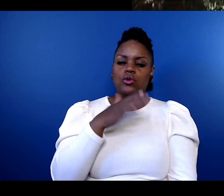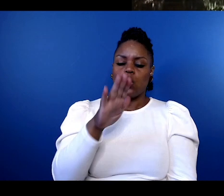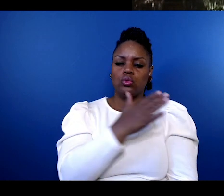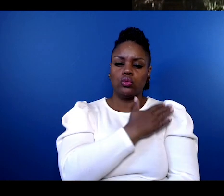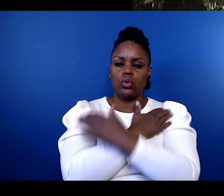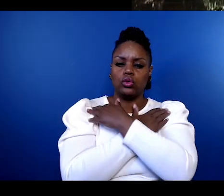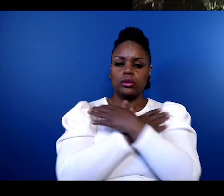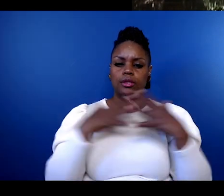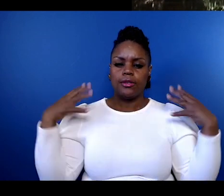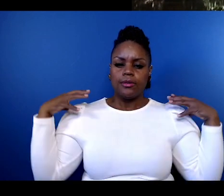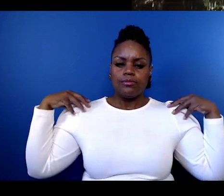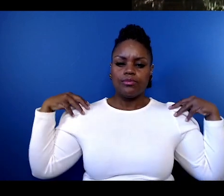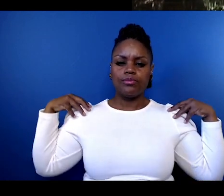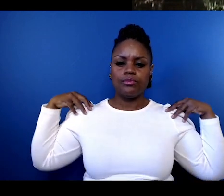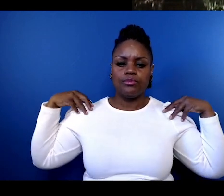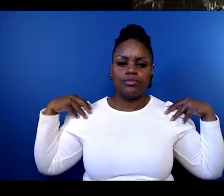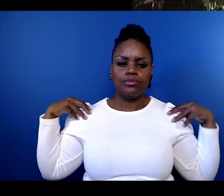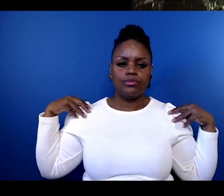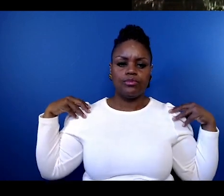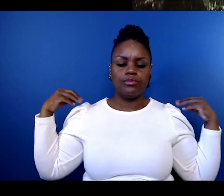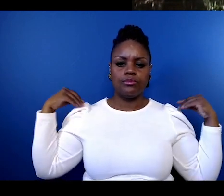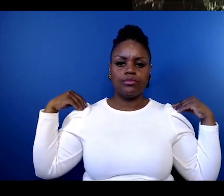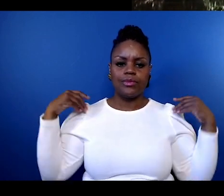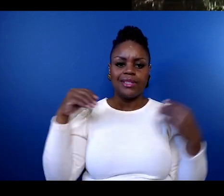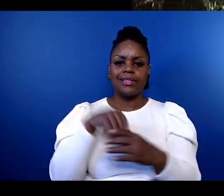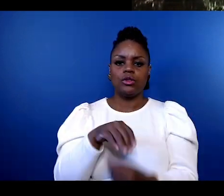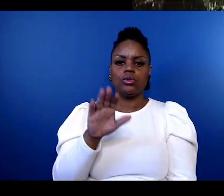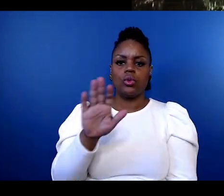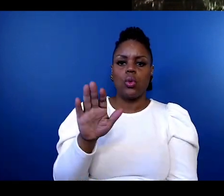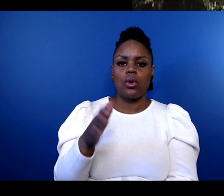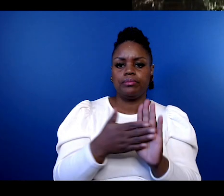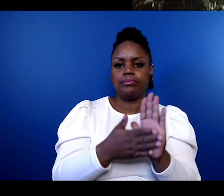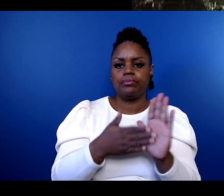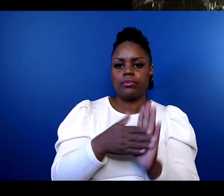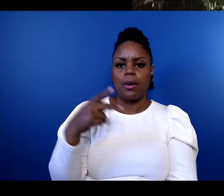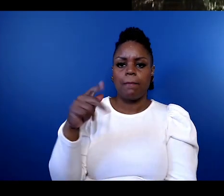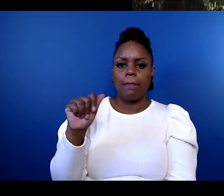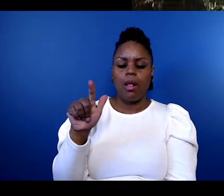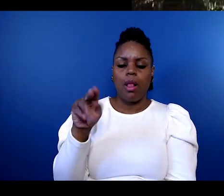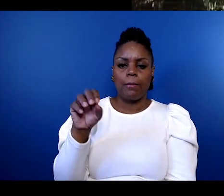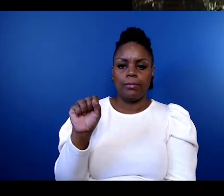the shoulders down into the palms down into your mat.